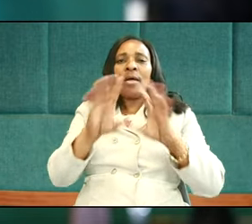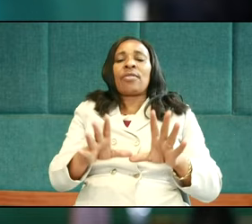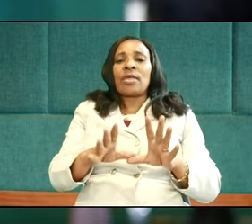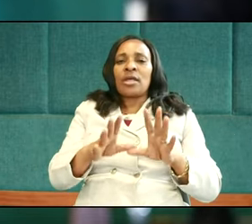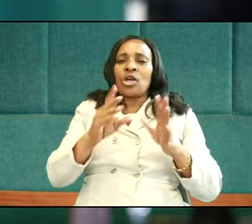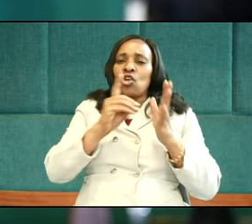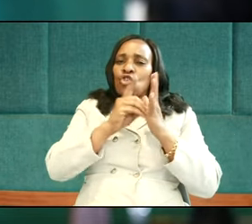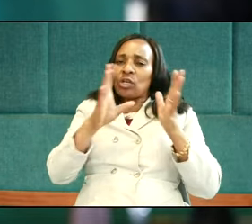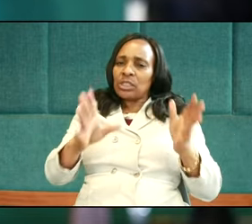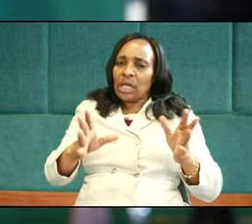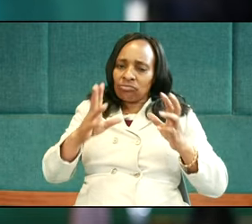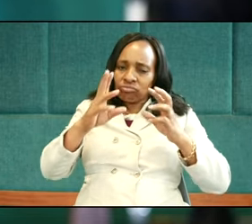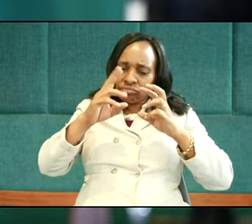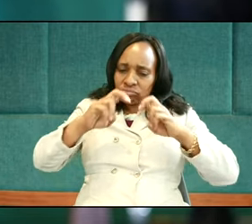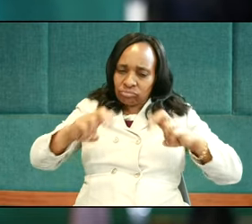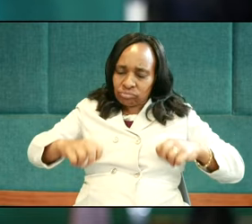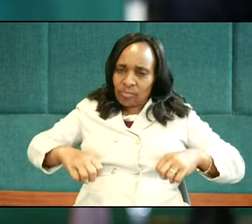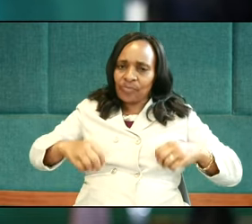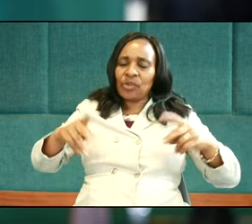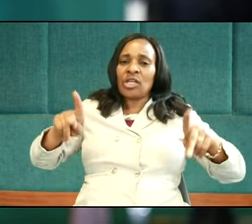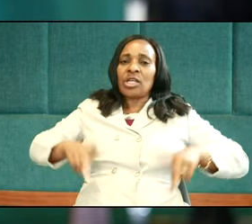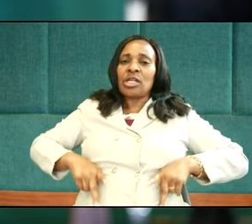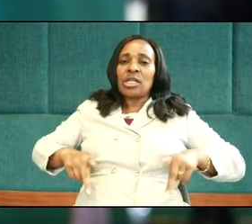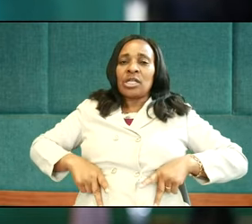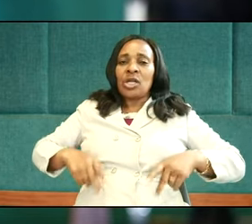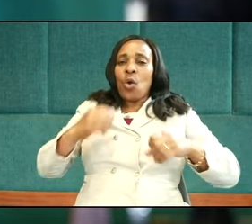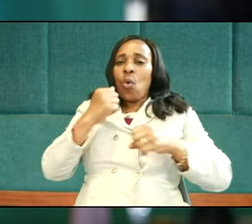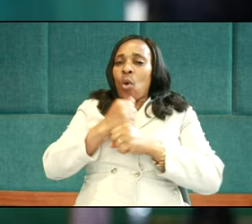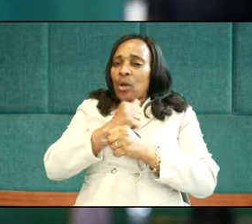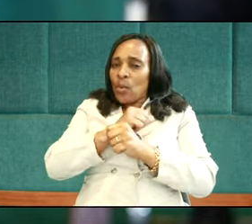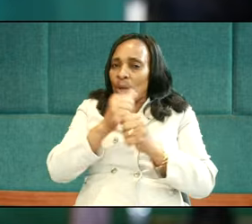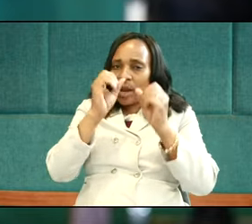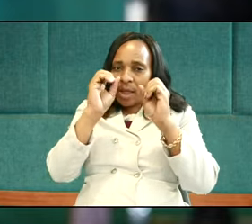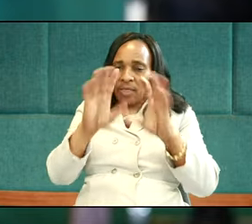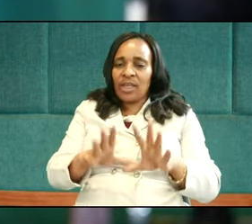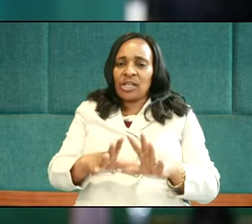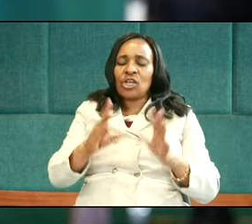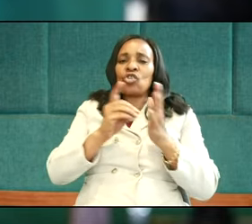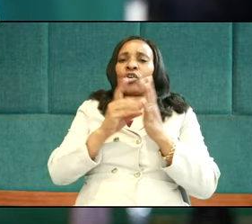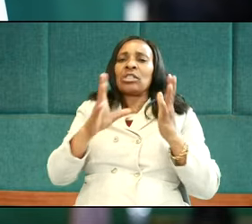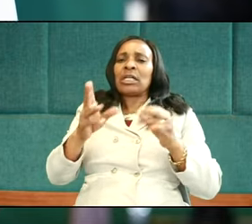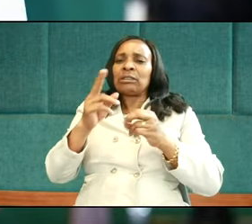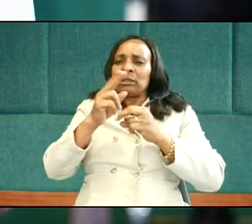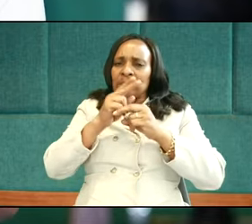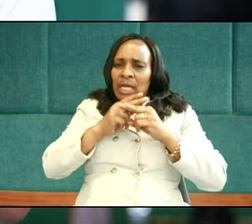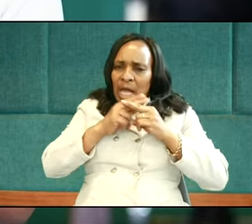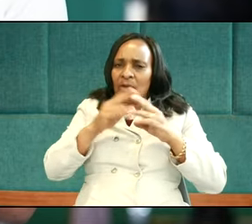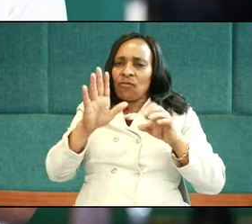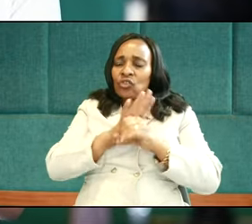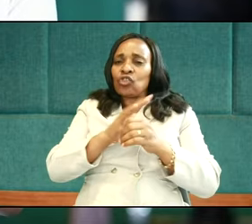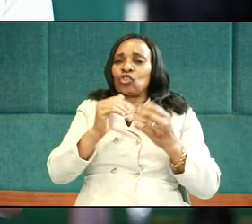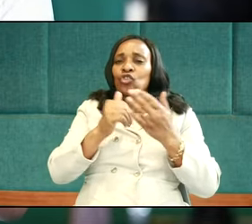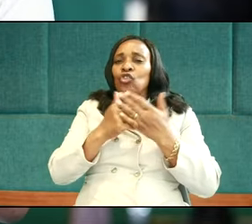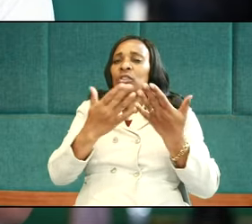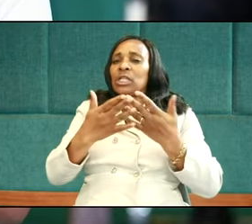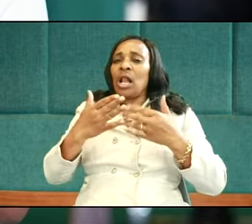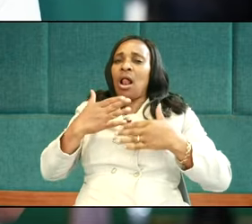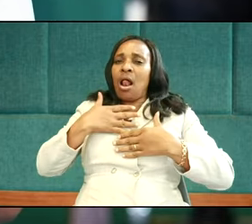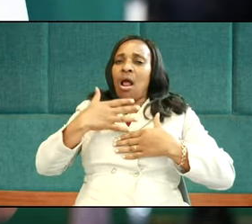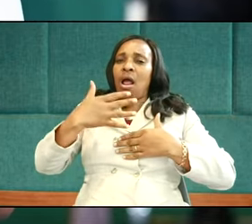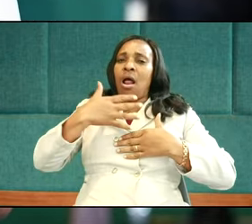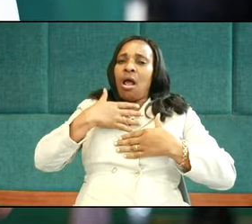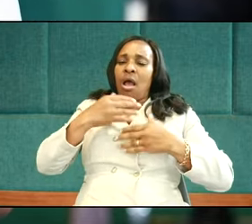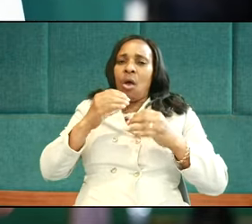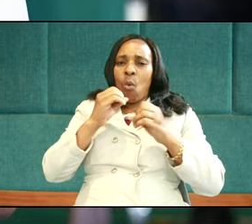doctors carefully checked the father's kidney. It wasn't working properly. The doctor carefully checked the father's lung. It wasn't